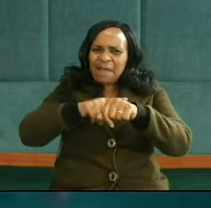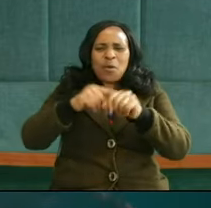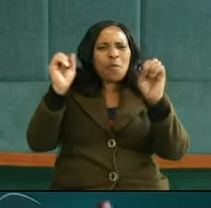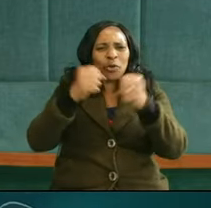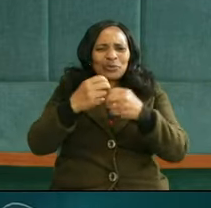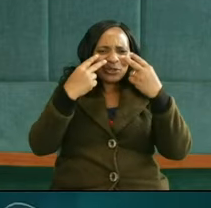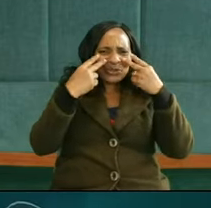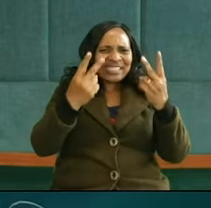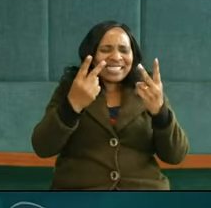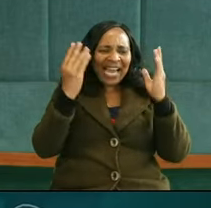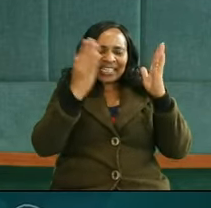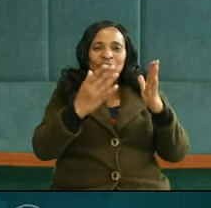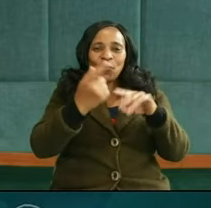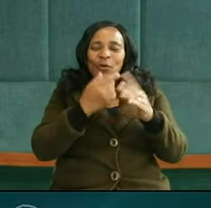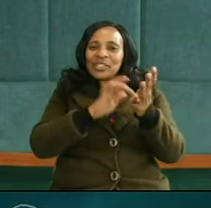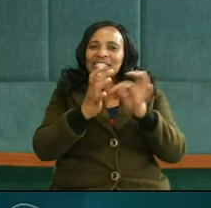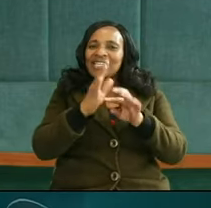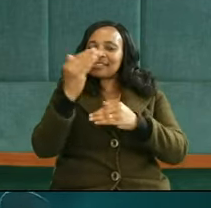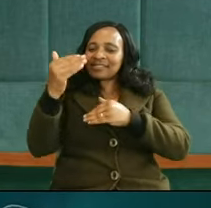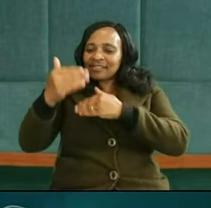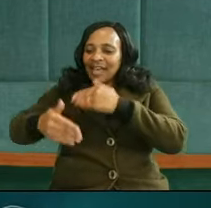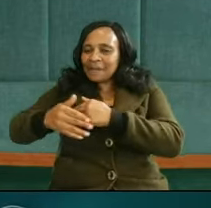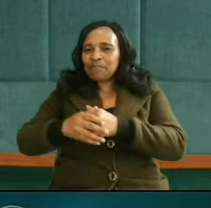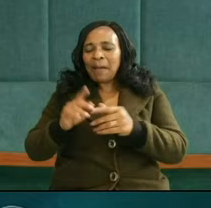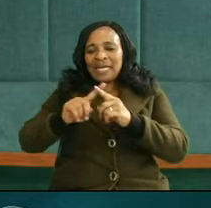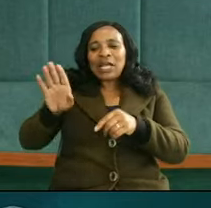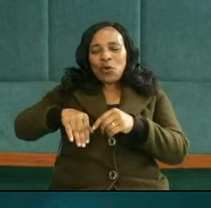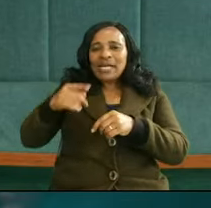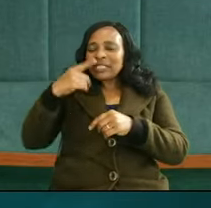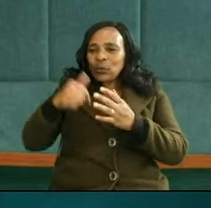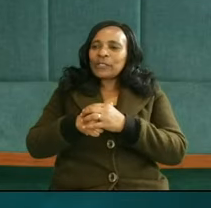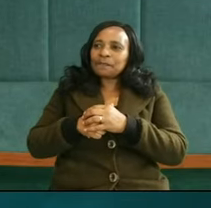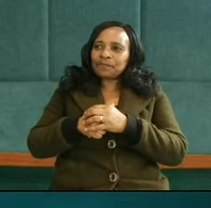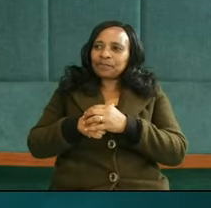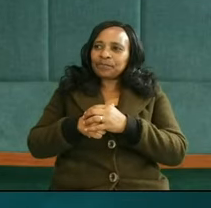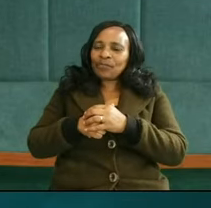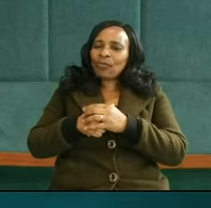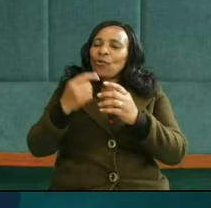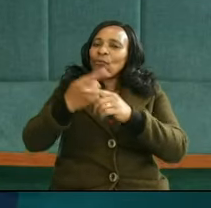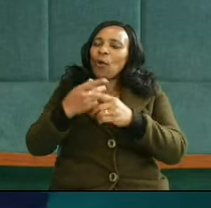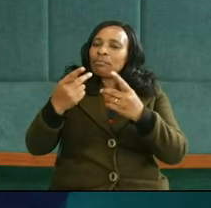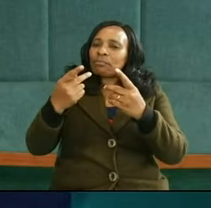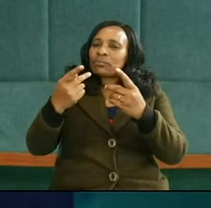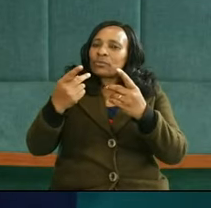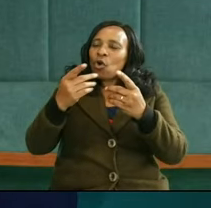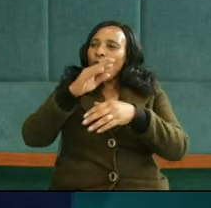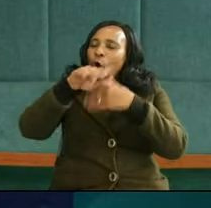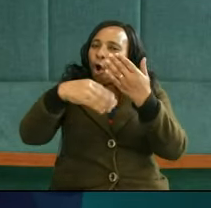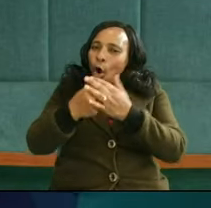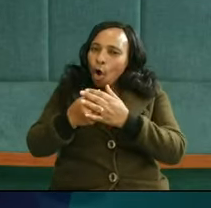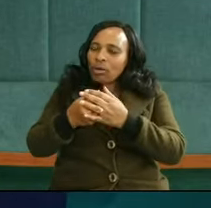receive attention from Jesus Christ. But the woman said, but even the puppies help themselves from the crumbs that